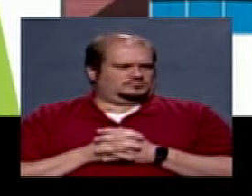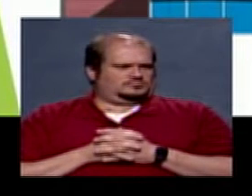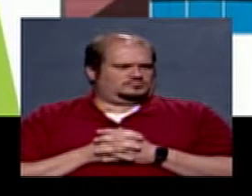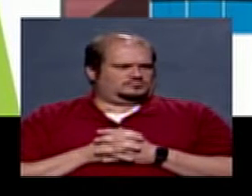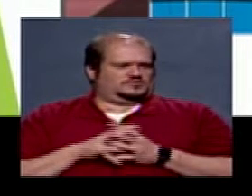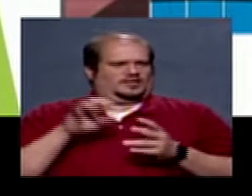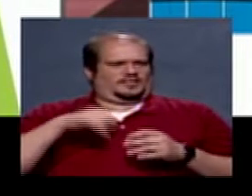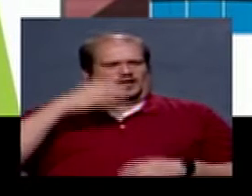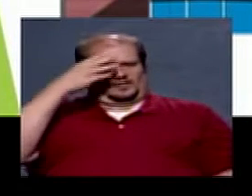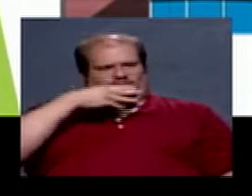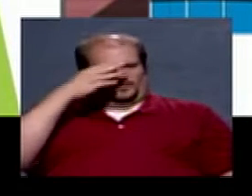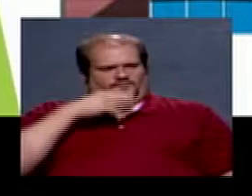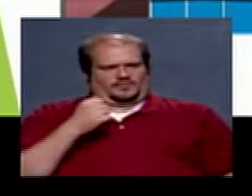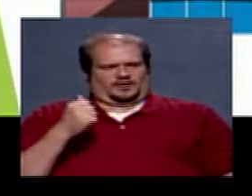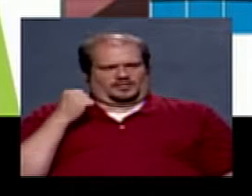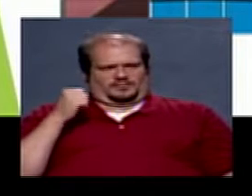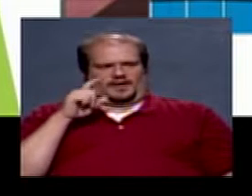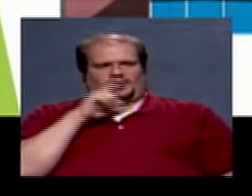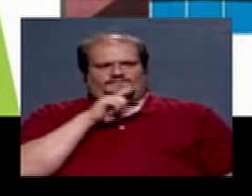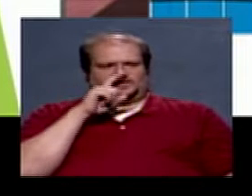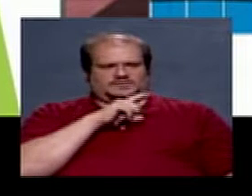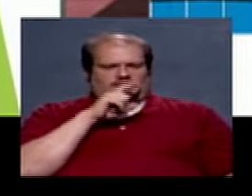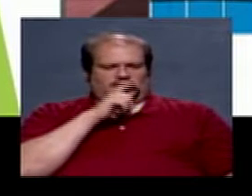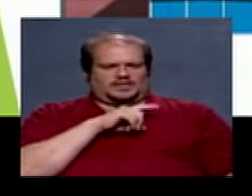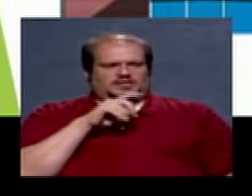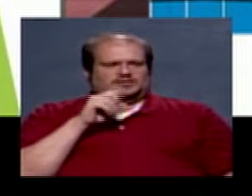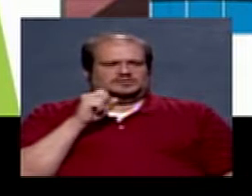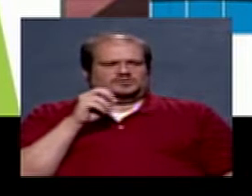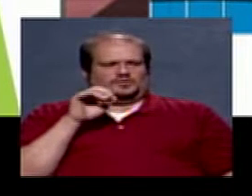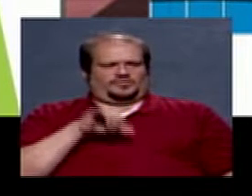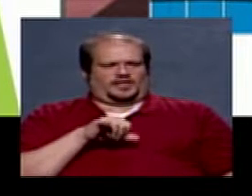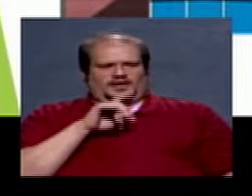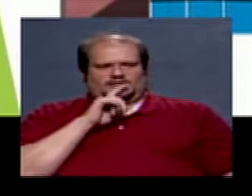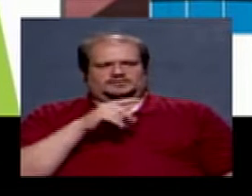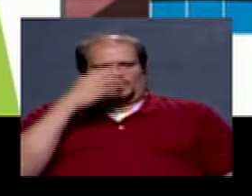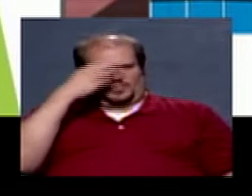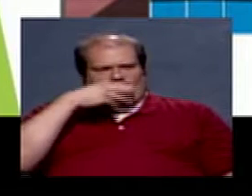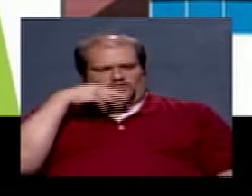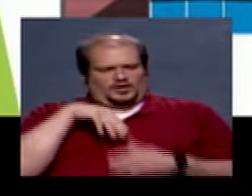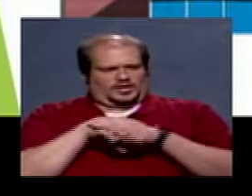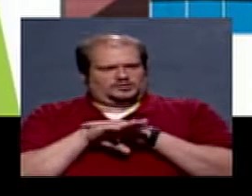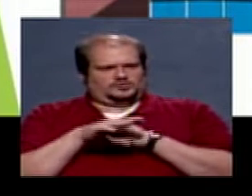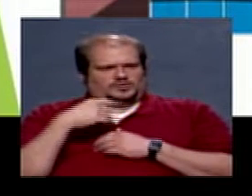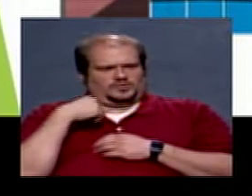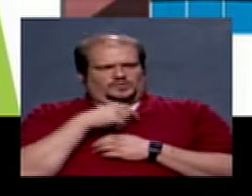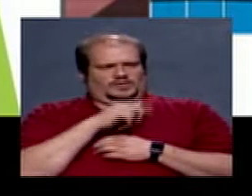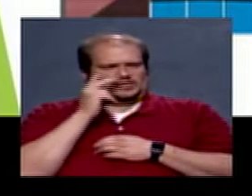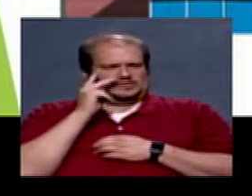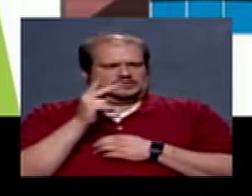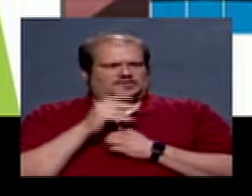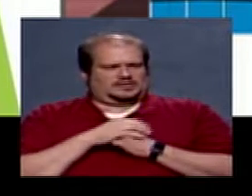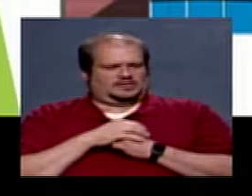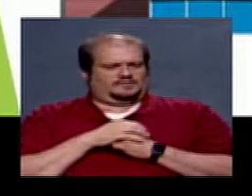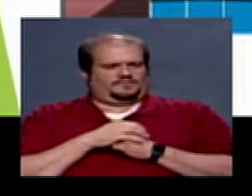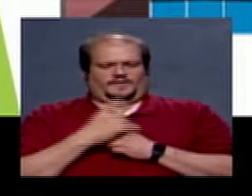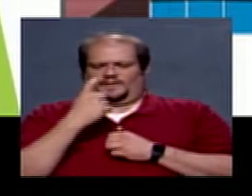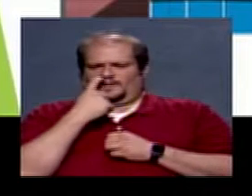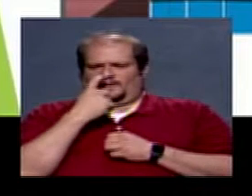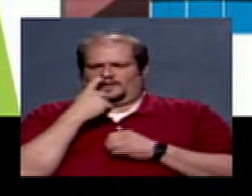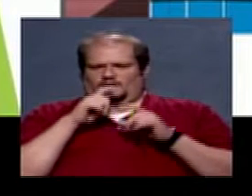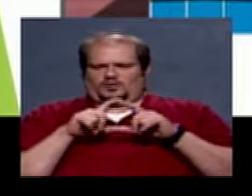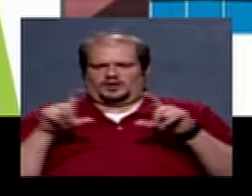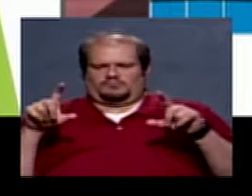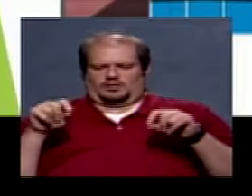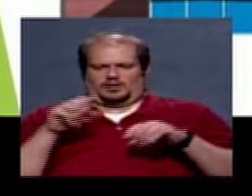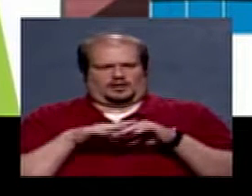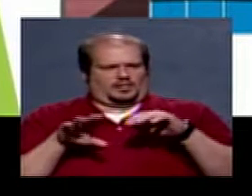These are the front and the back facades. So that's kind of the front entry. We're looking at concrete block